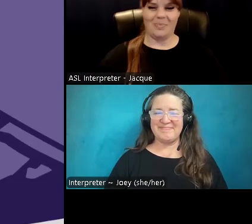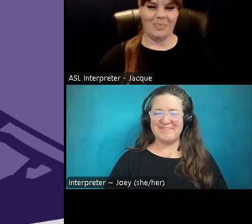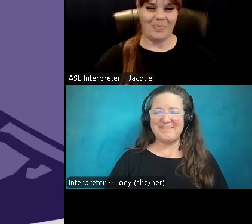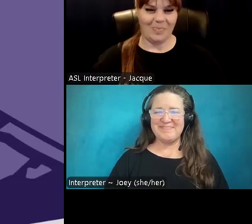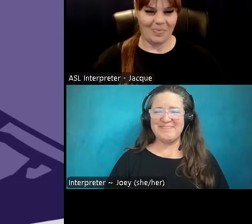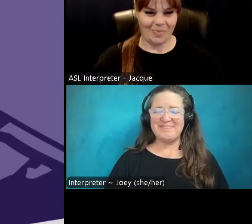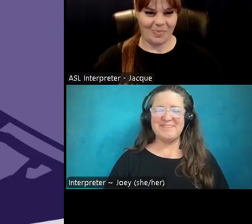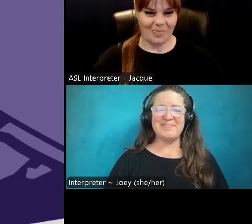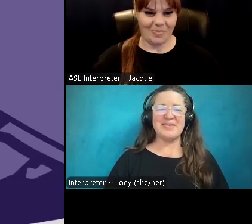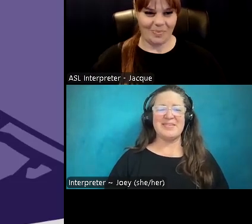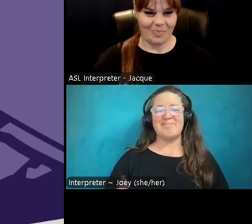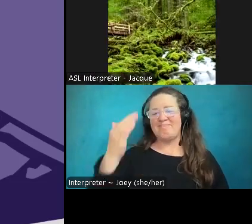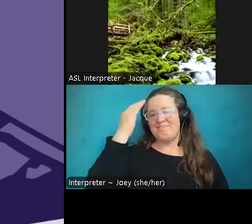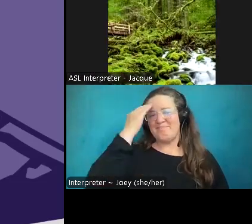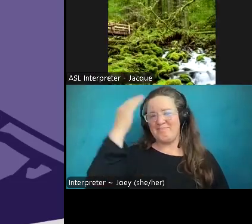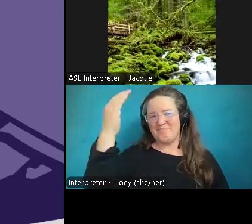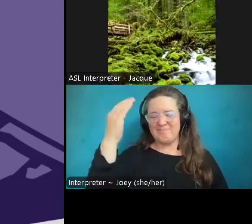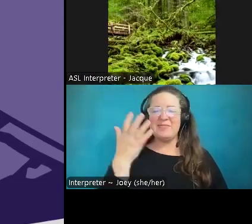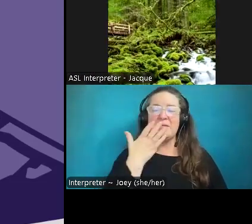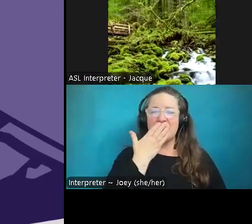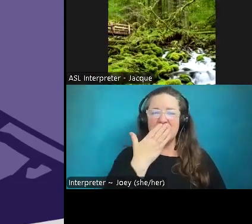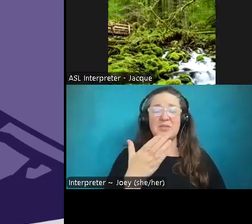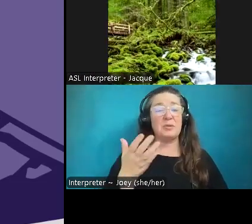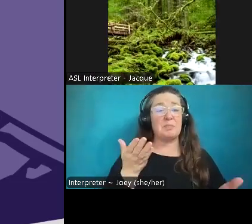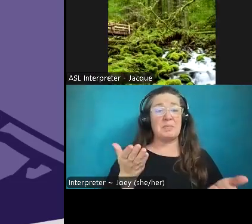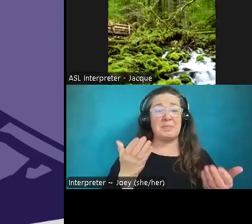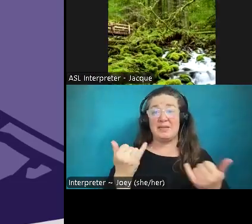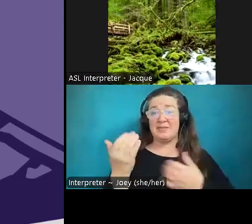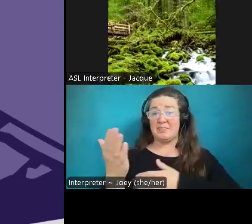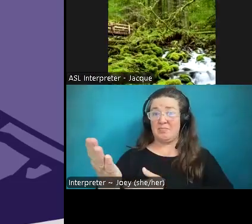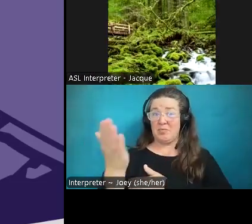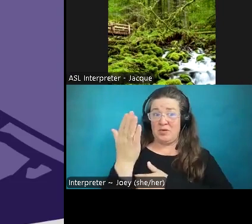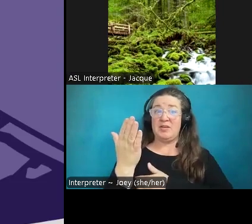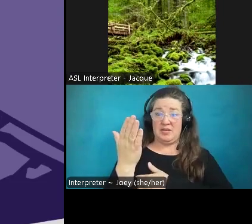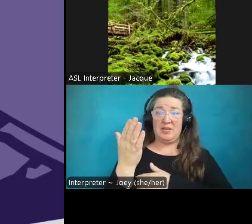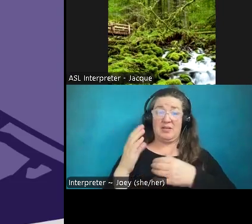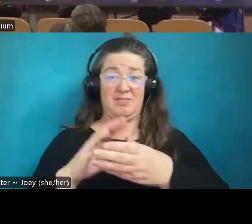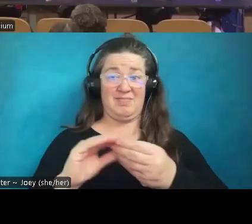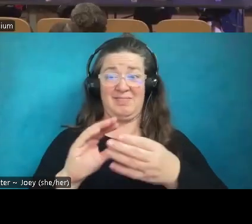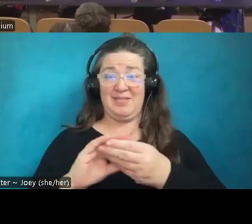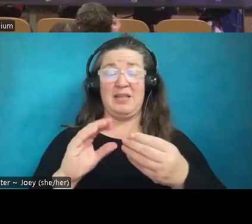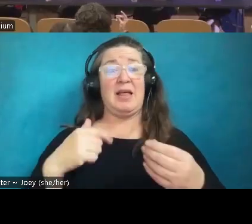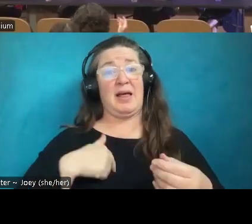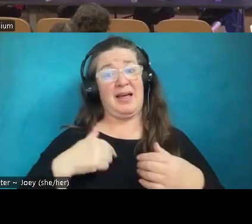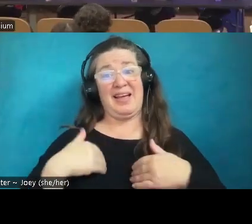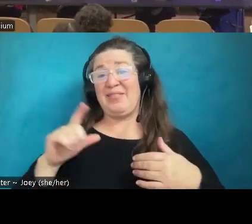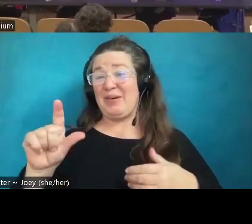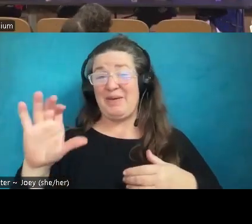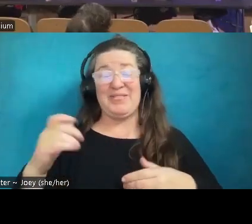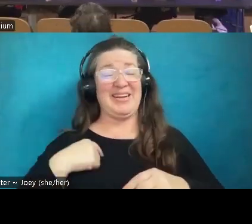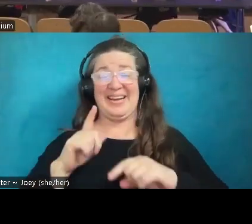Hi, thank you. This may have been discussed this morning, but I have long COVID and I'm too tired to go to an all-day conference. Yeah. So,